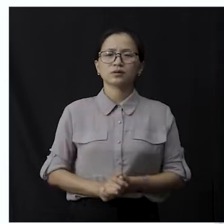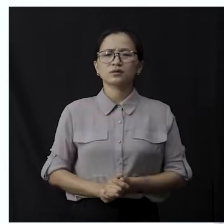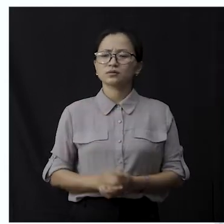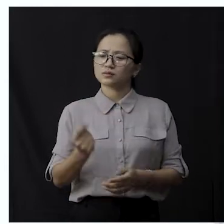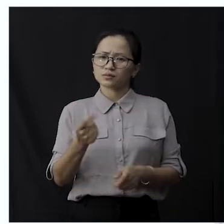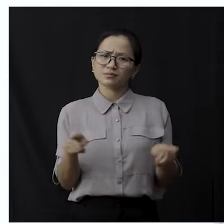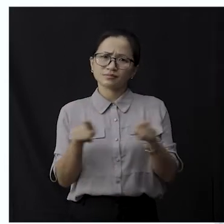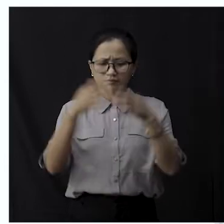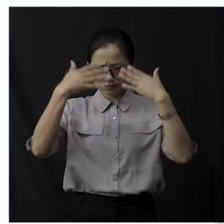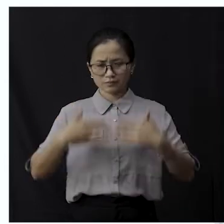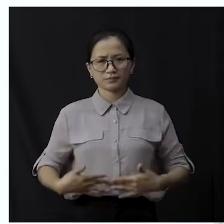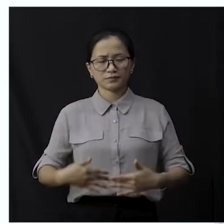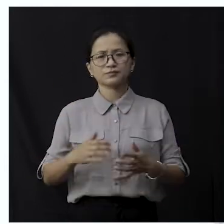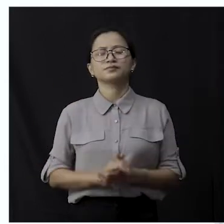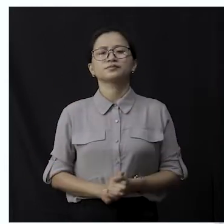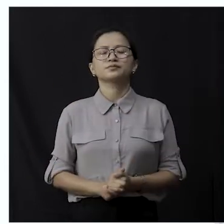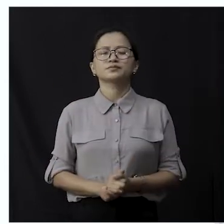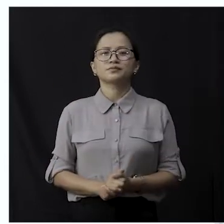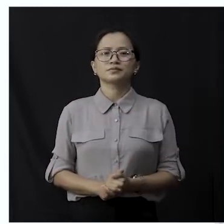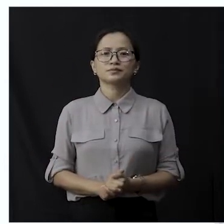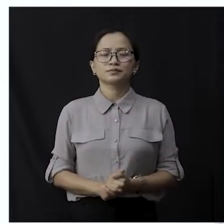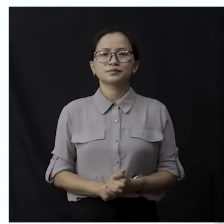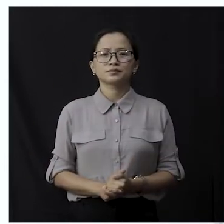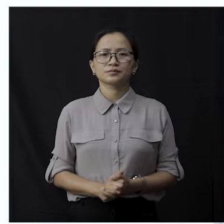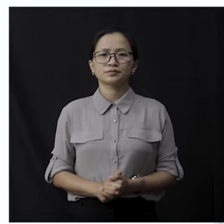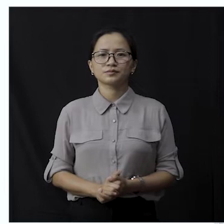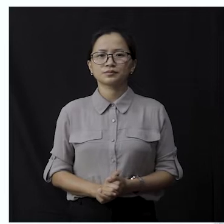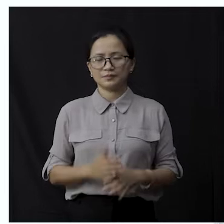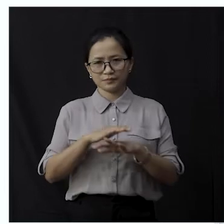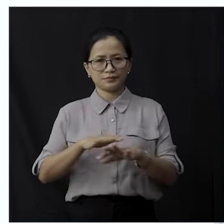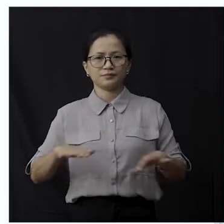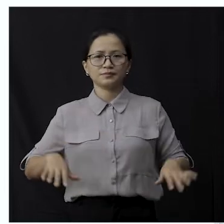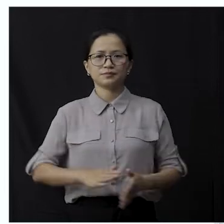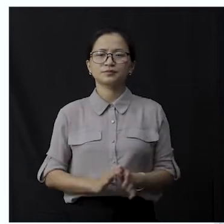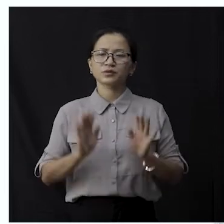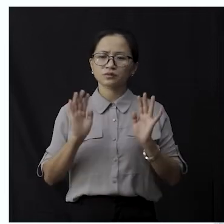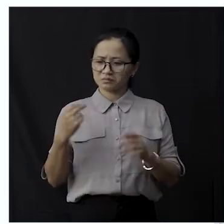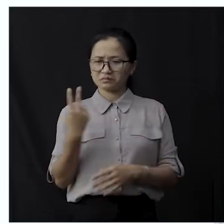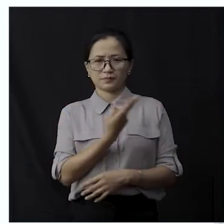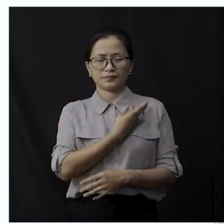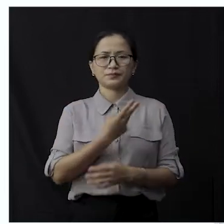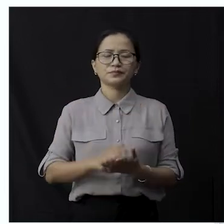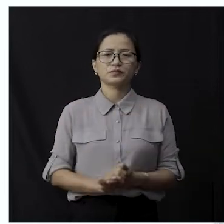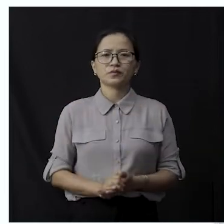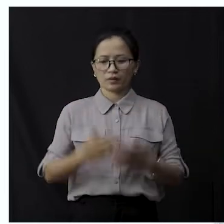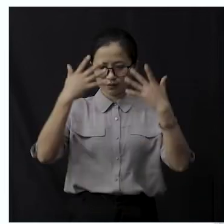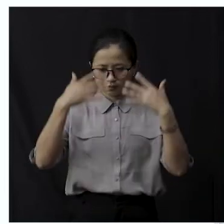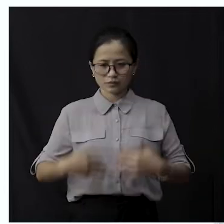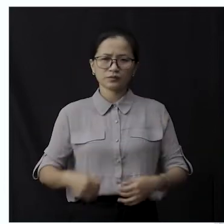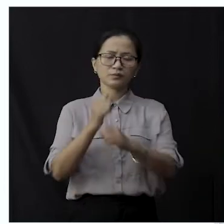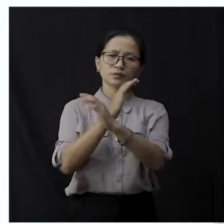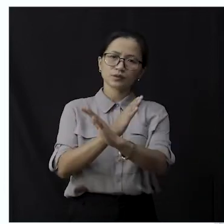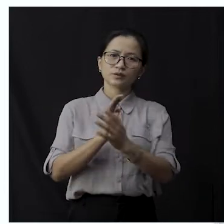Just like human beings, they need to be protected. Now, students, we human beings, for